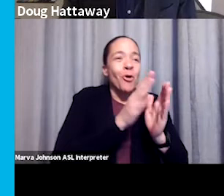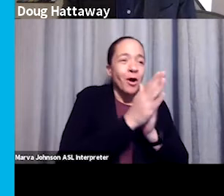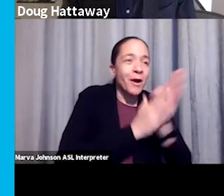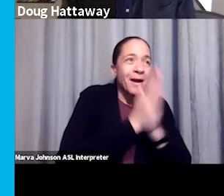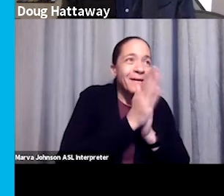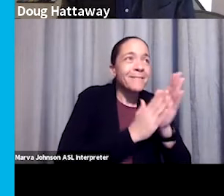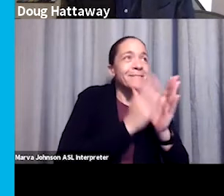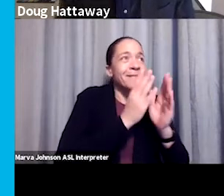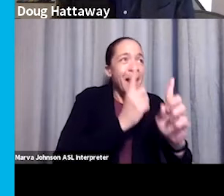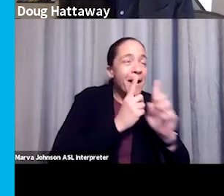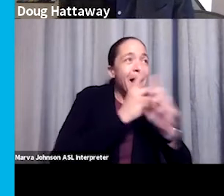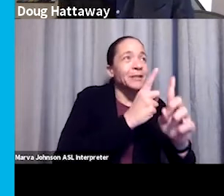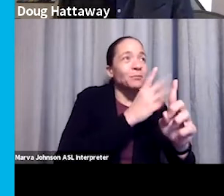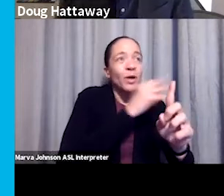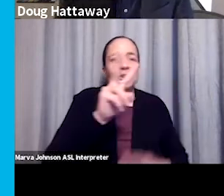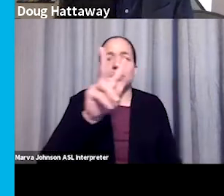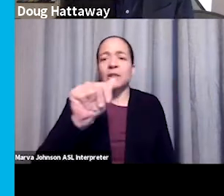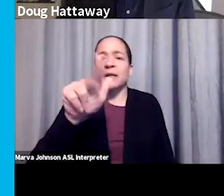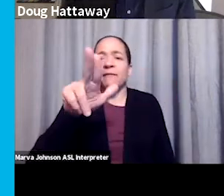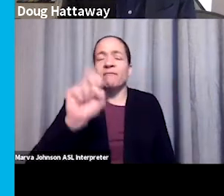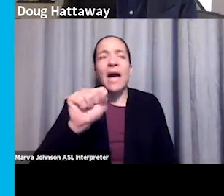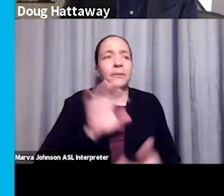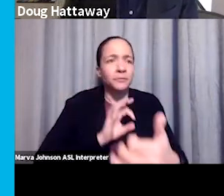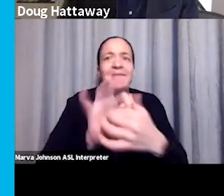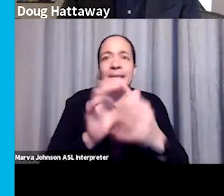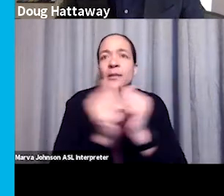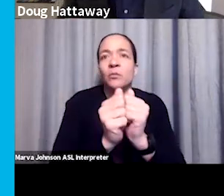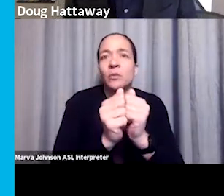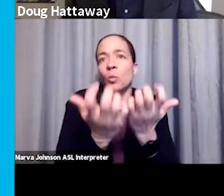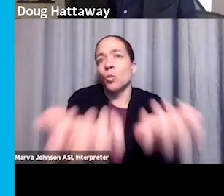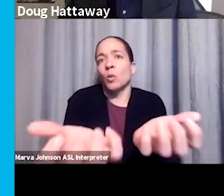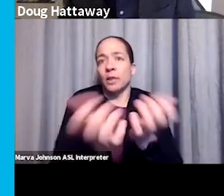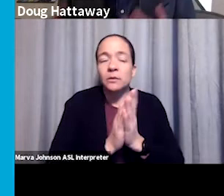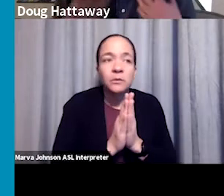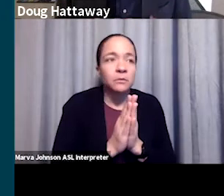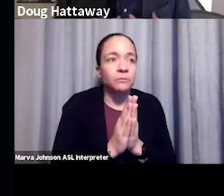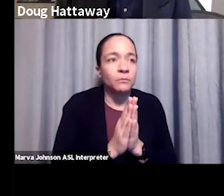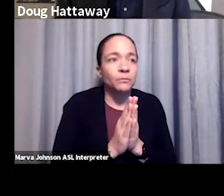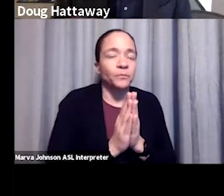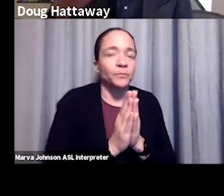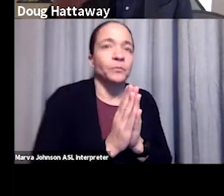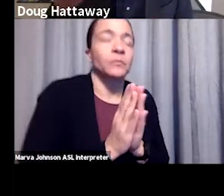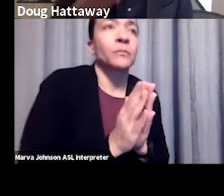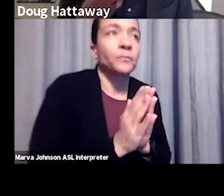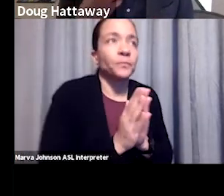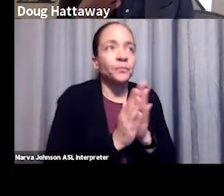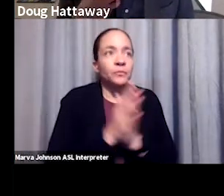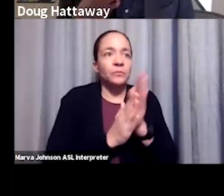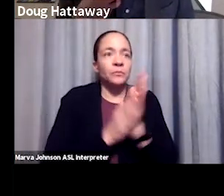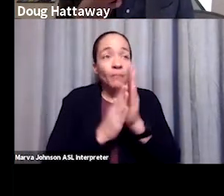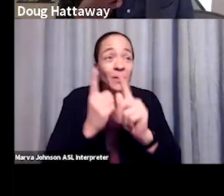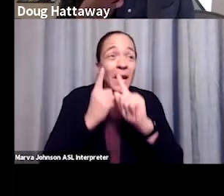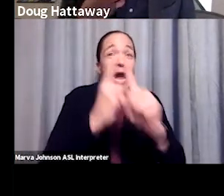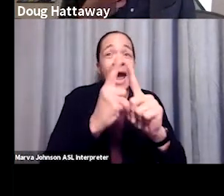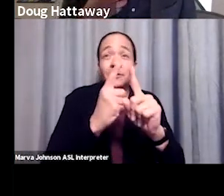values of your audience. And we're going to focus on the idea of aspirations. Our aspirations are ideas about the kind of people we